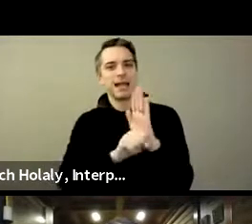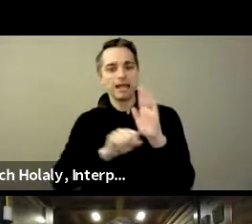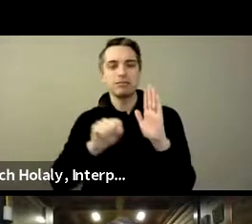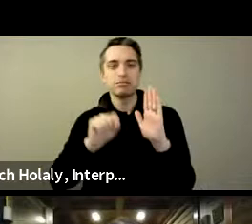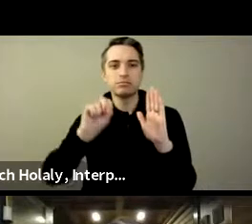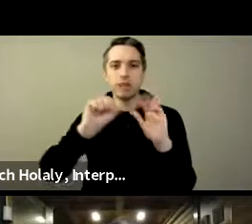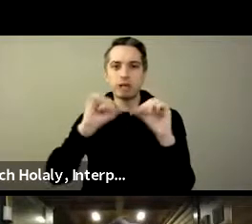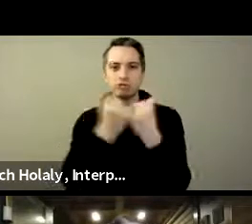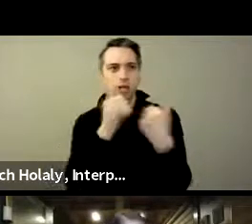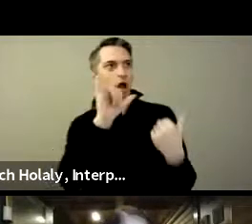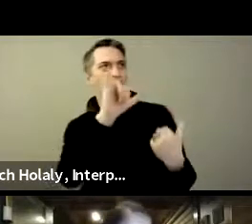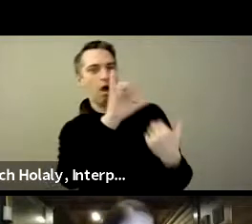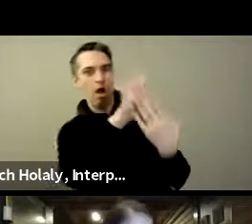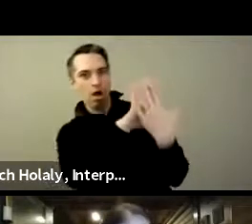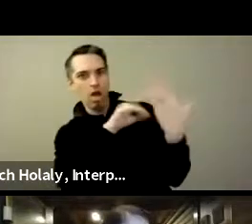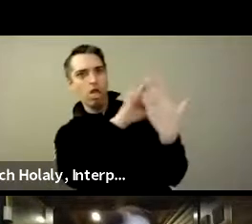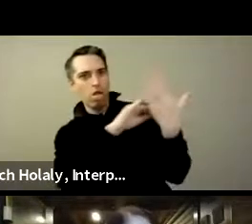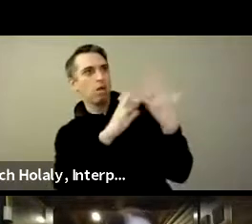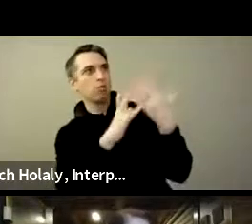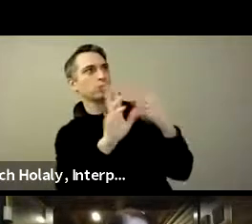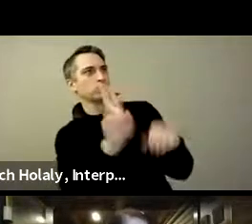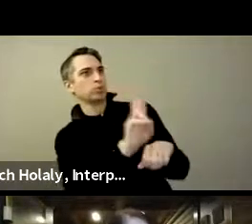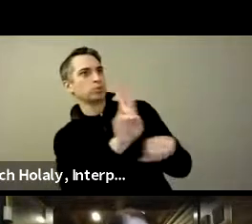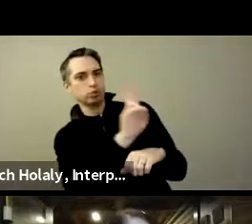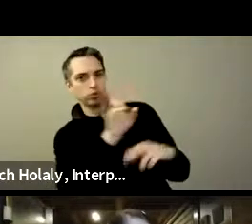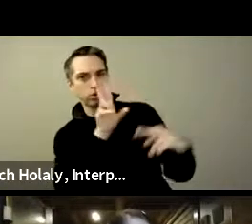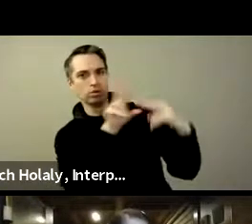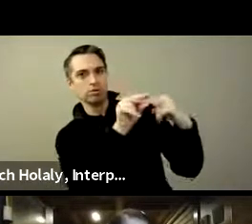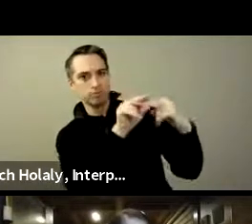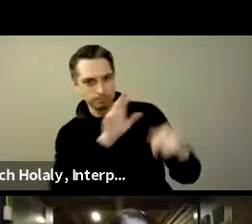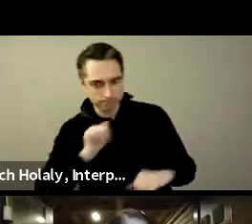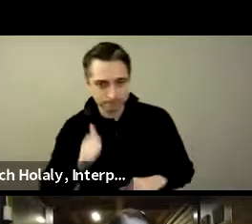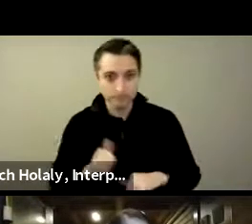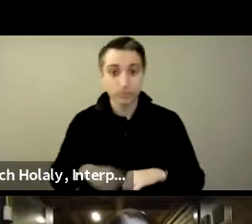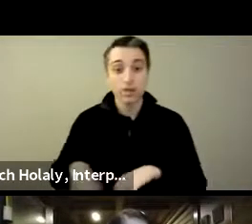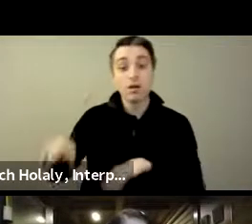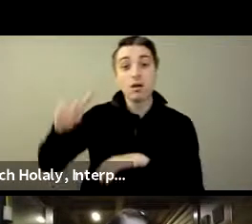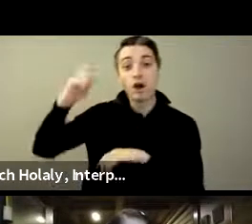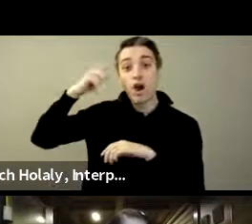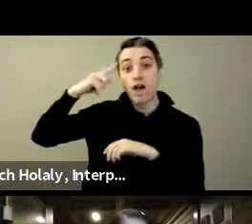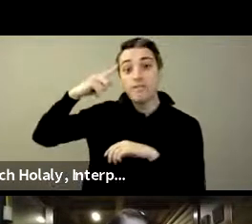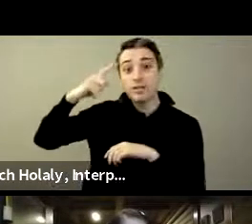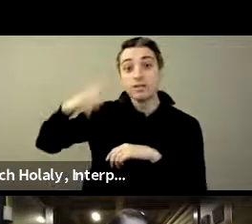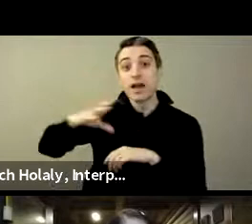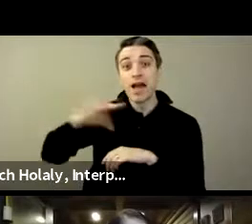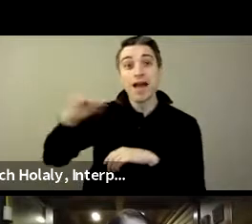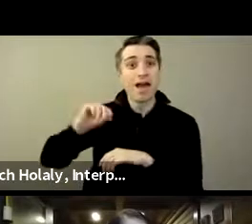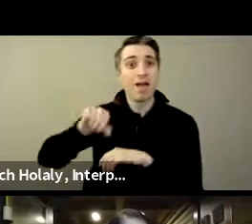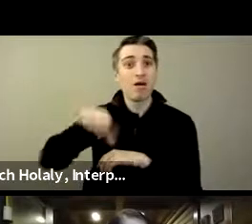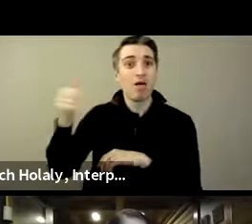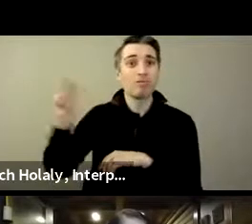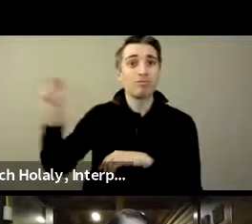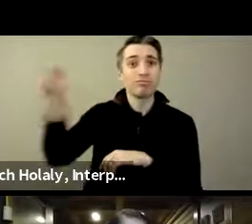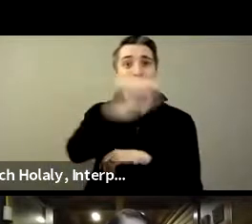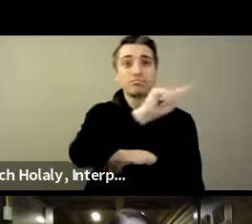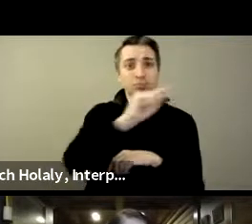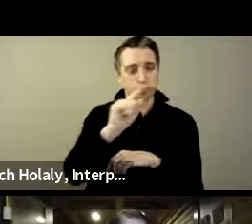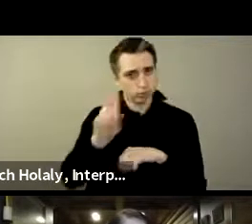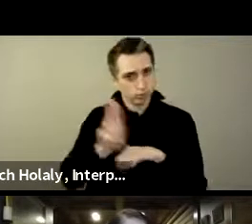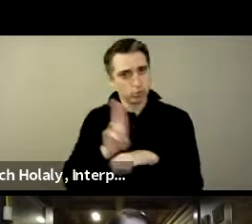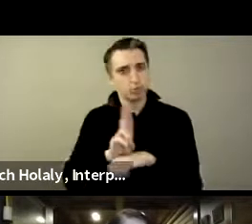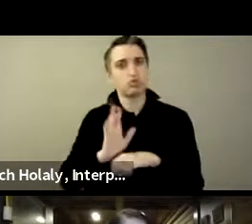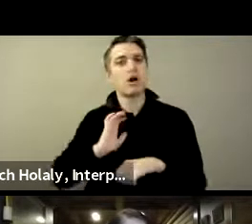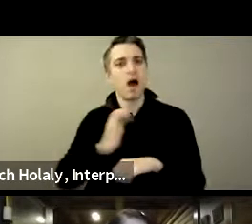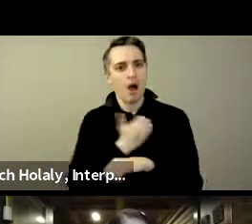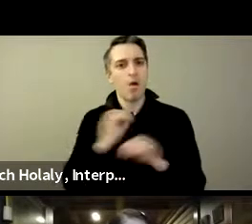The Equity Office continues to work closely with the Governor's Office and the Equity Officer in the Executive Office to develop a more consistent